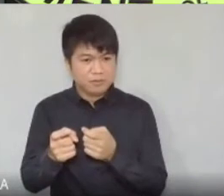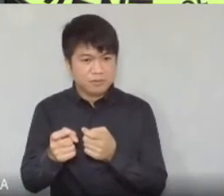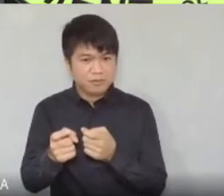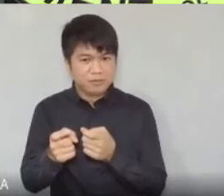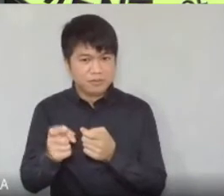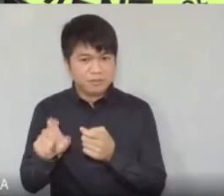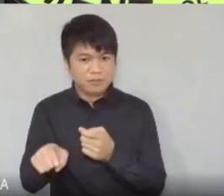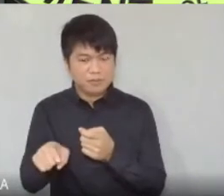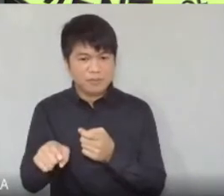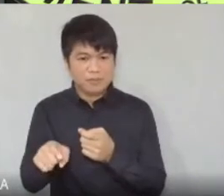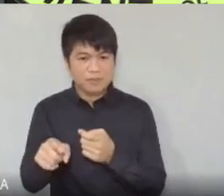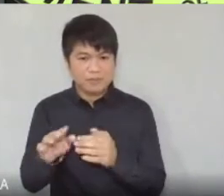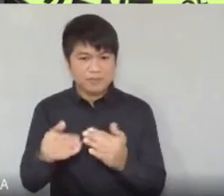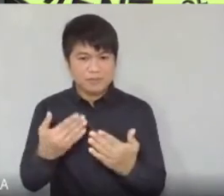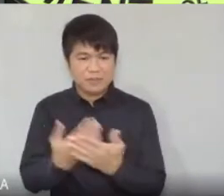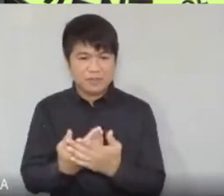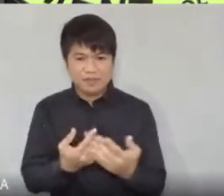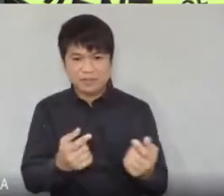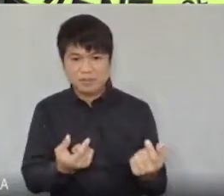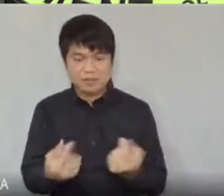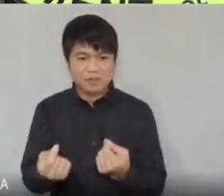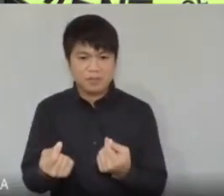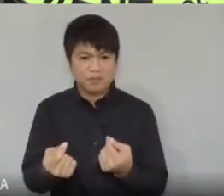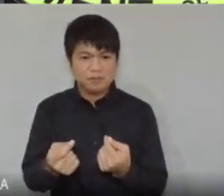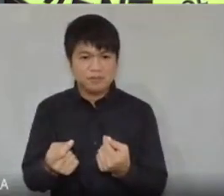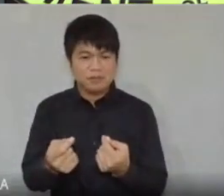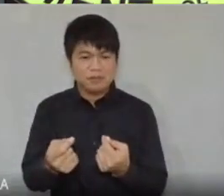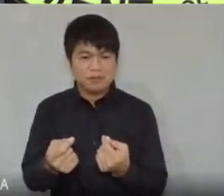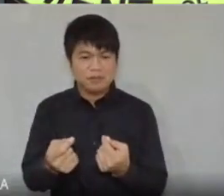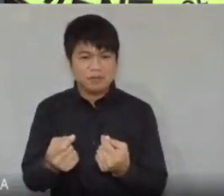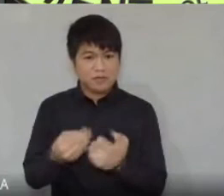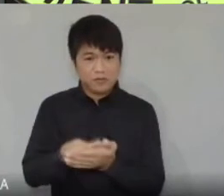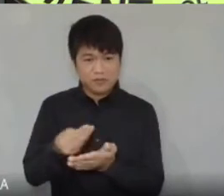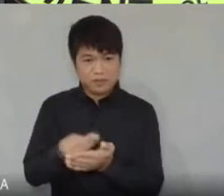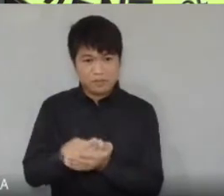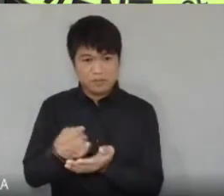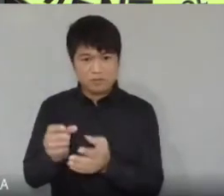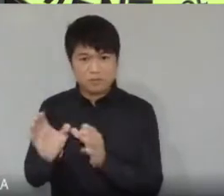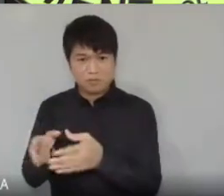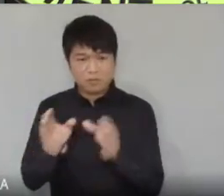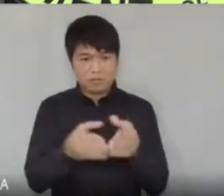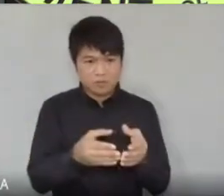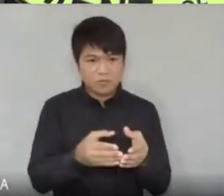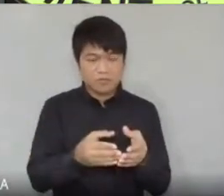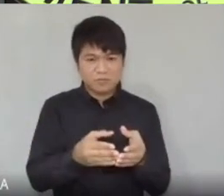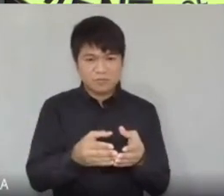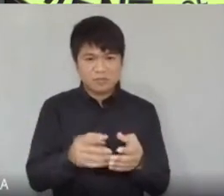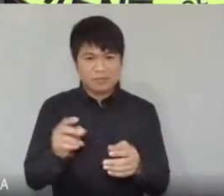down with PhilHealth so that we will have, we will be sure about the sustainability of